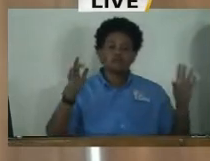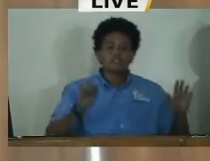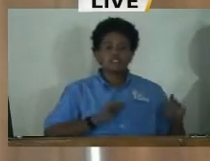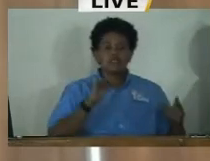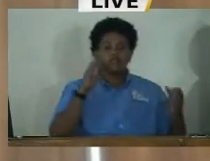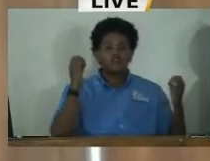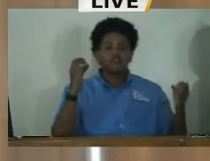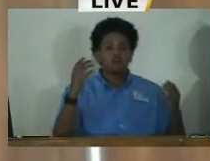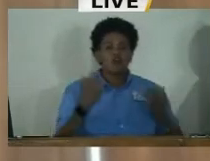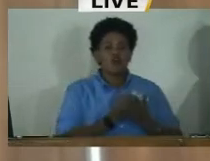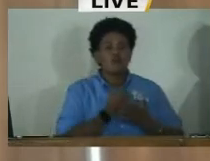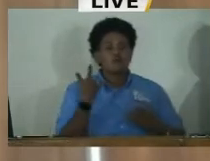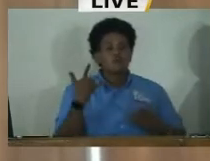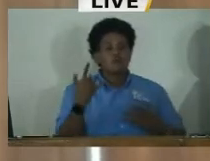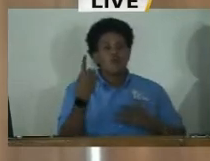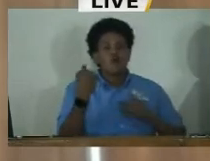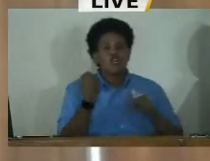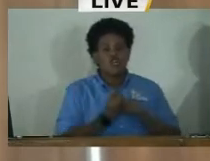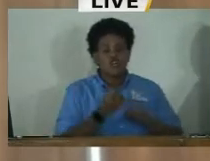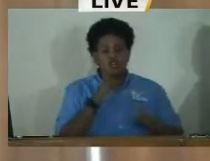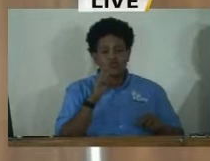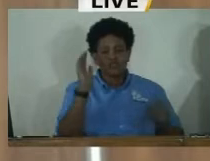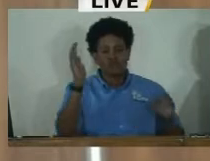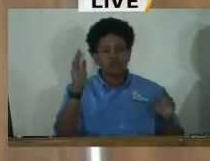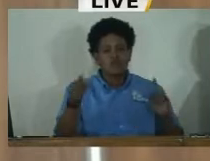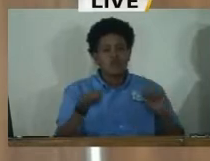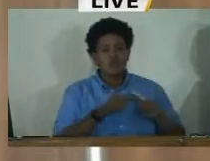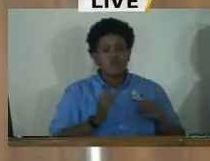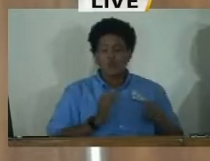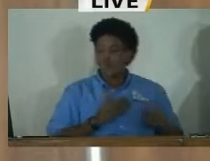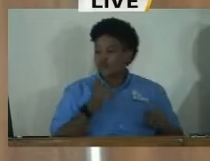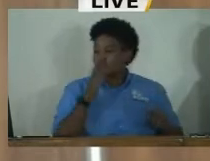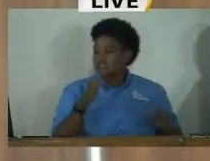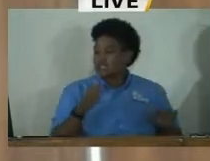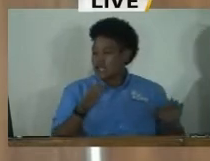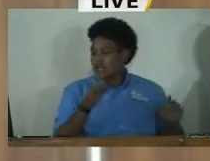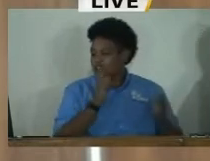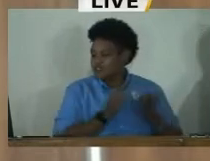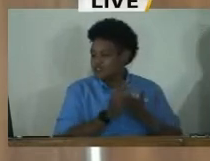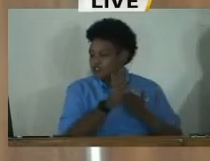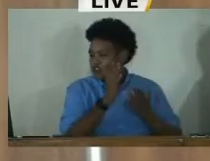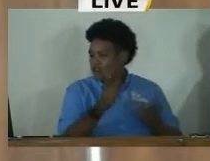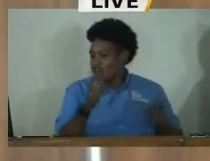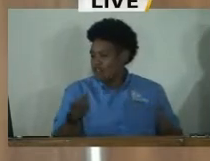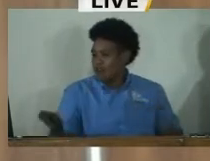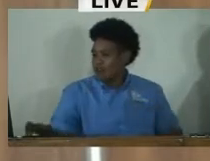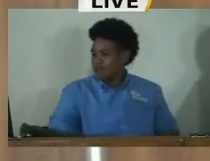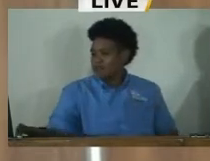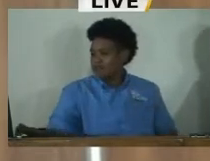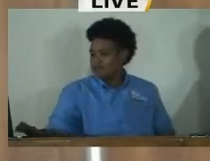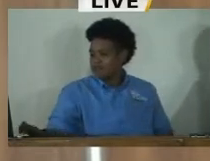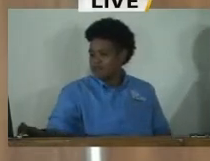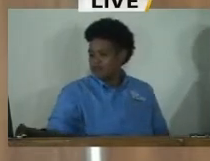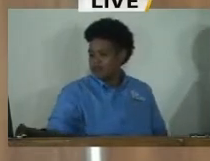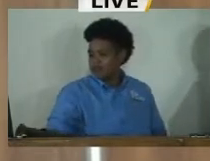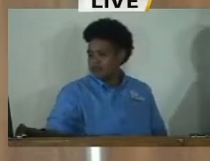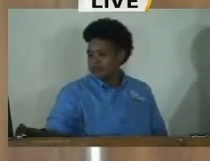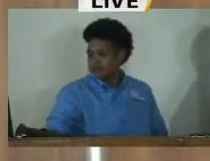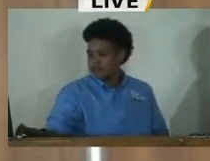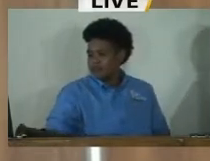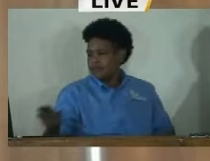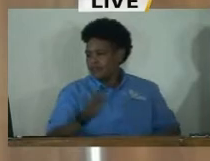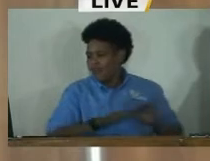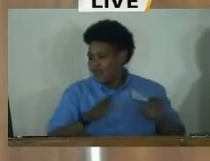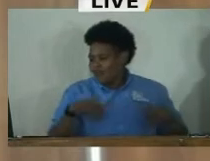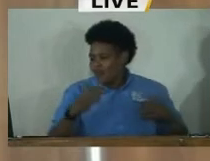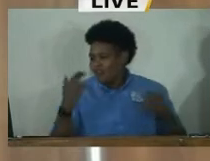numerous opportunities over the past year to speak about our recent acts of servile diplomacy. So rather than revisit history to repeat myself at